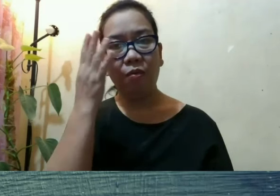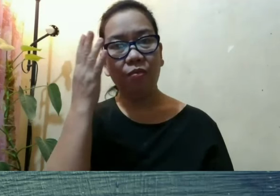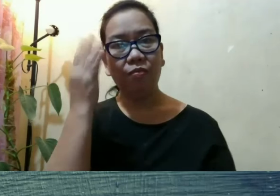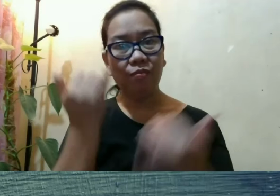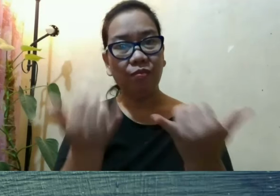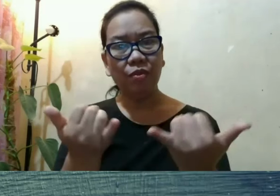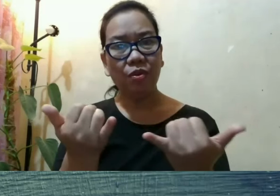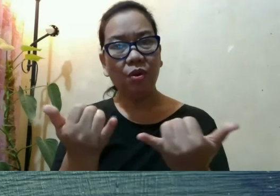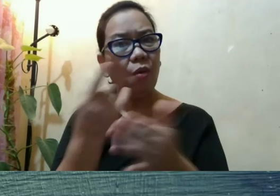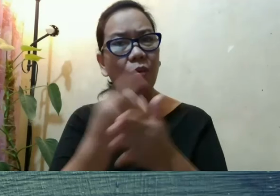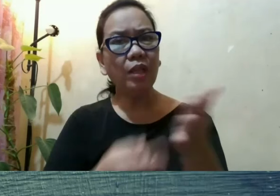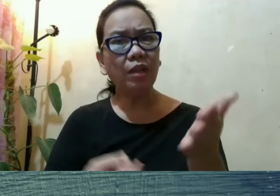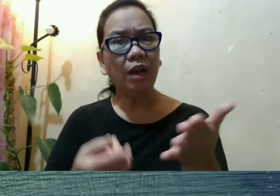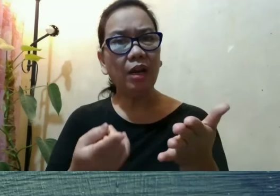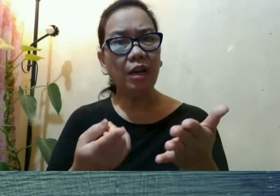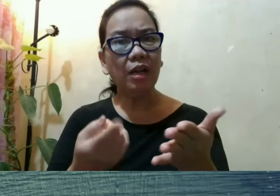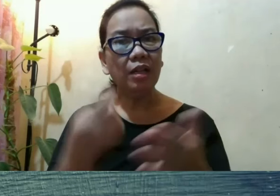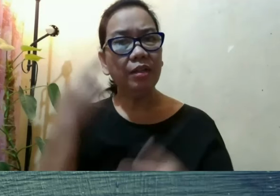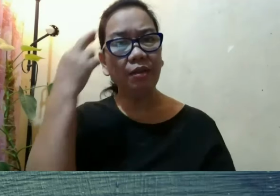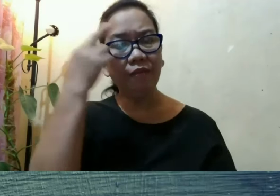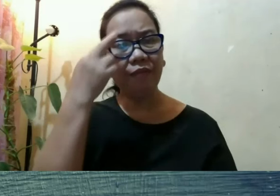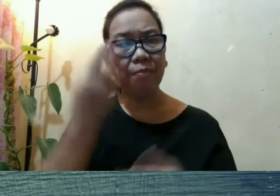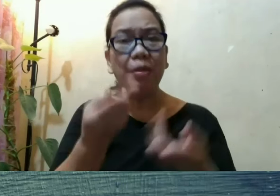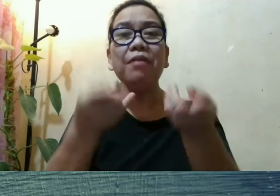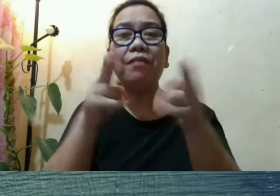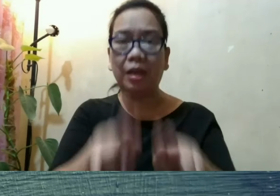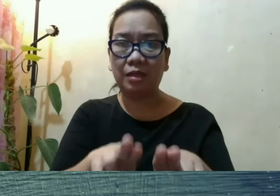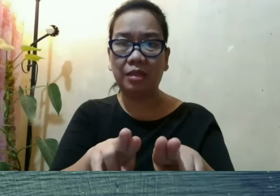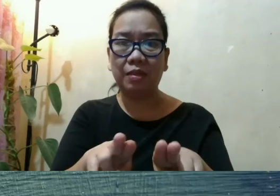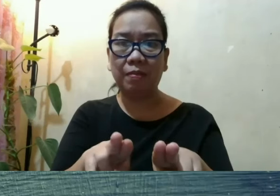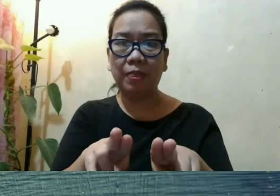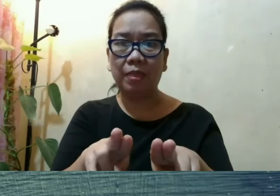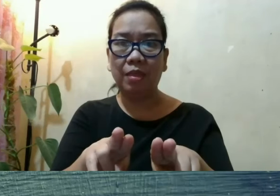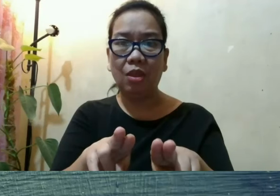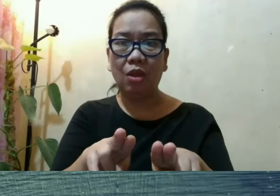Now, what are the effects